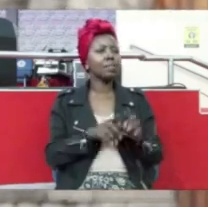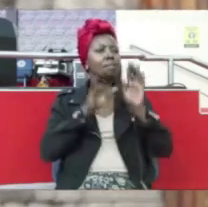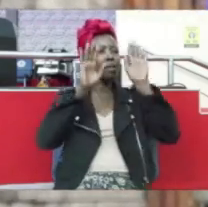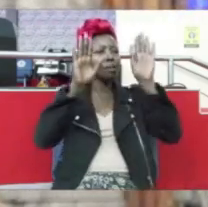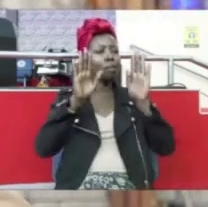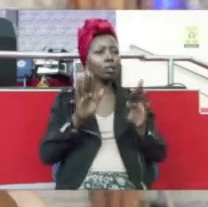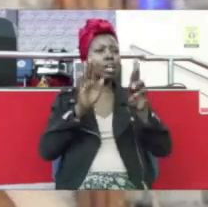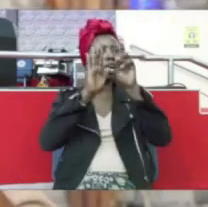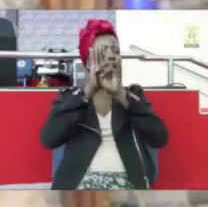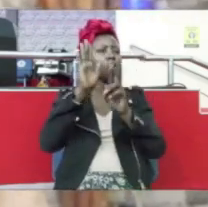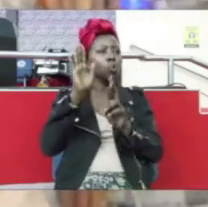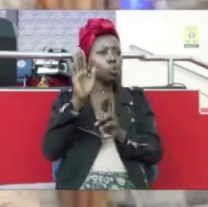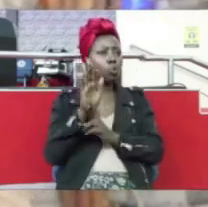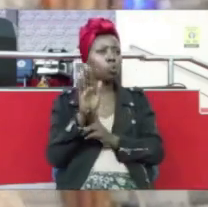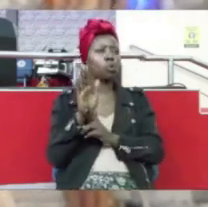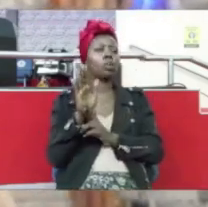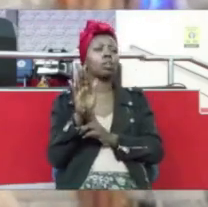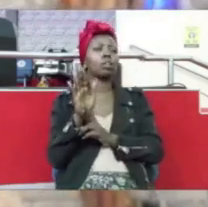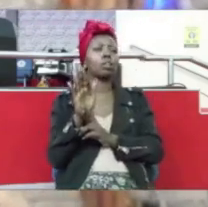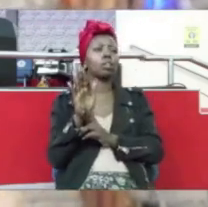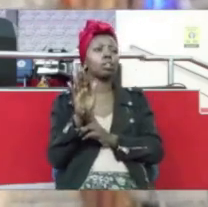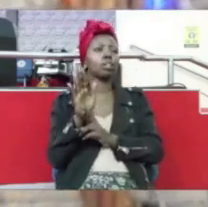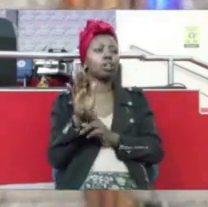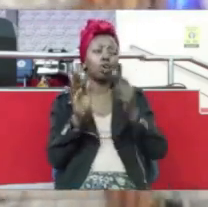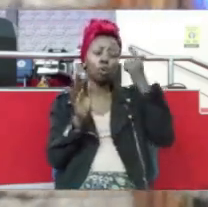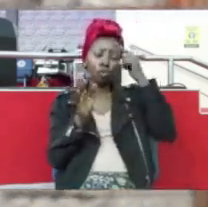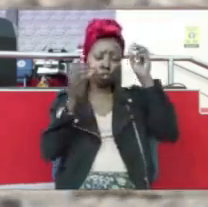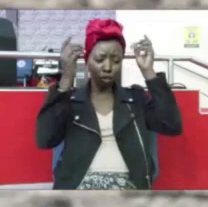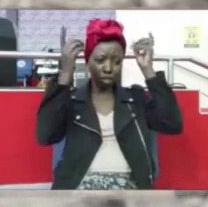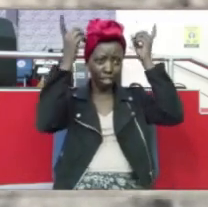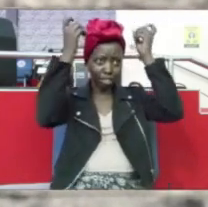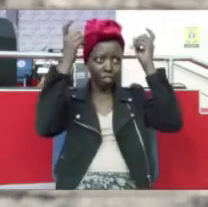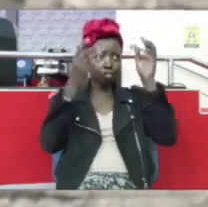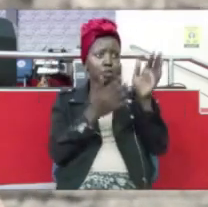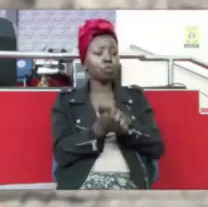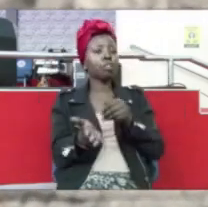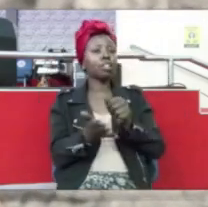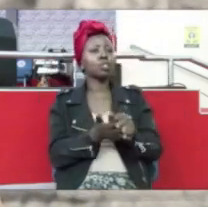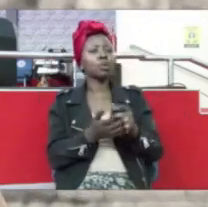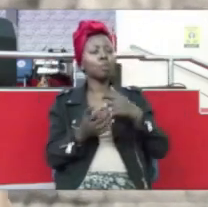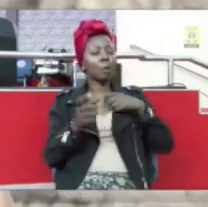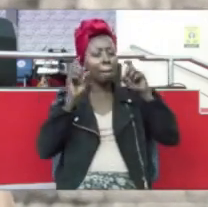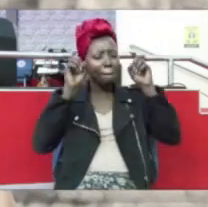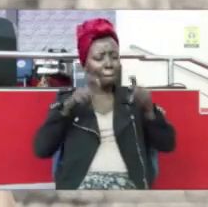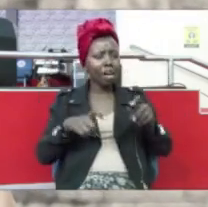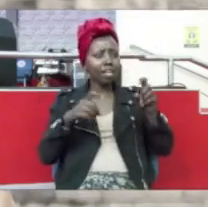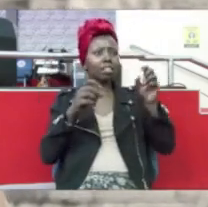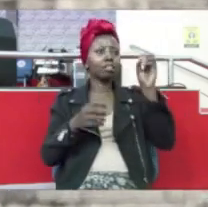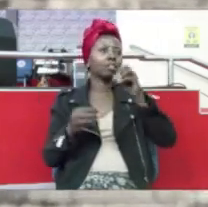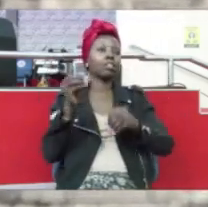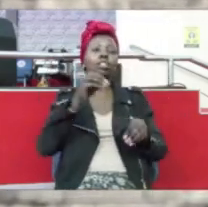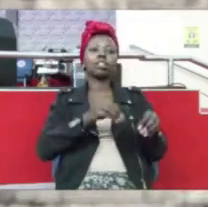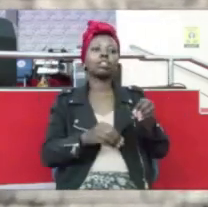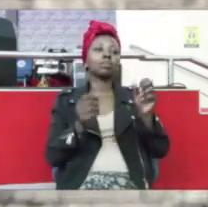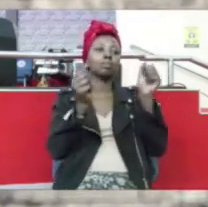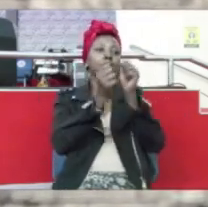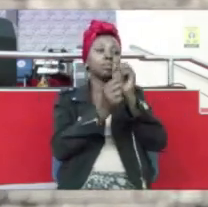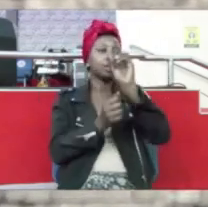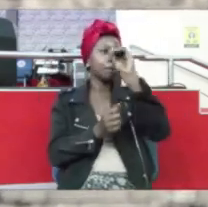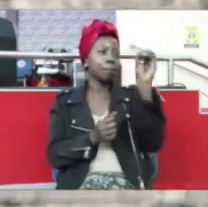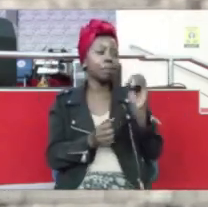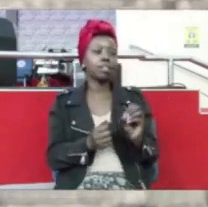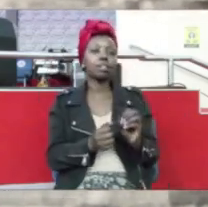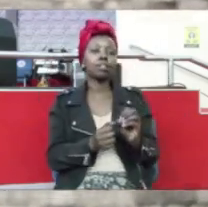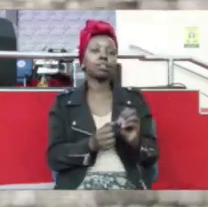to be rebuked in my life as a servant of God. I must tithe. Kama alaye ataweza kukemewa katika maisha